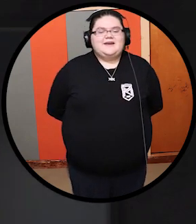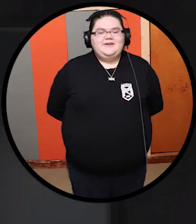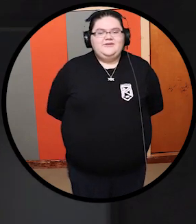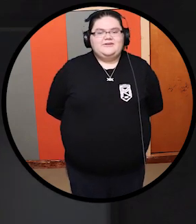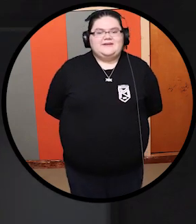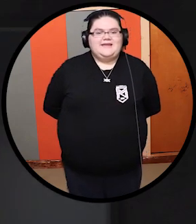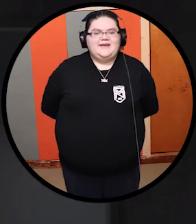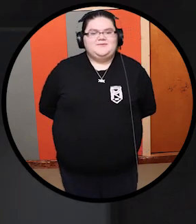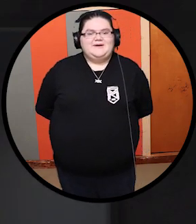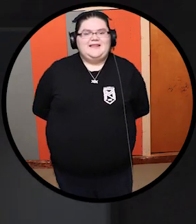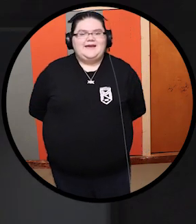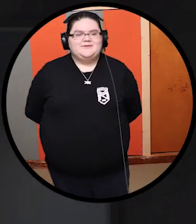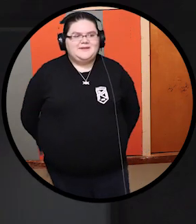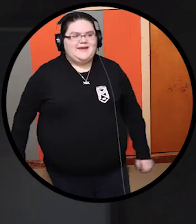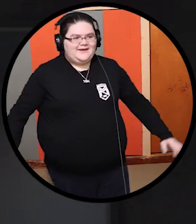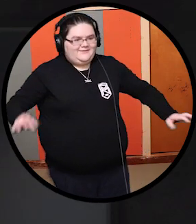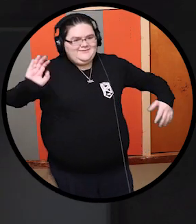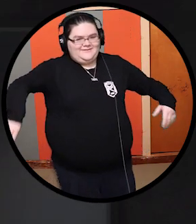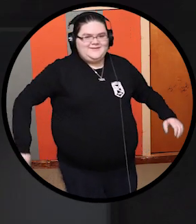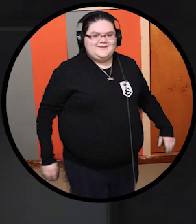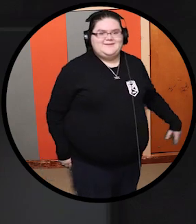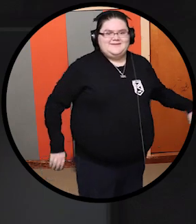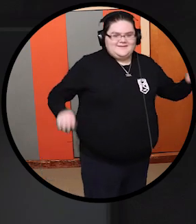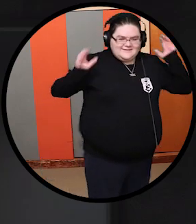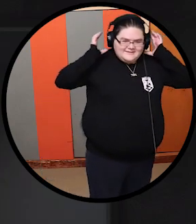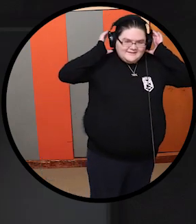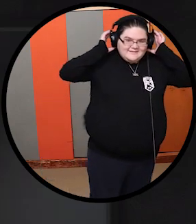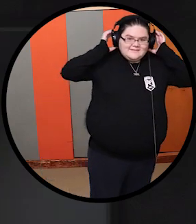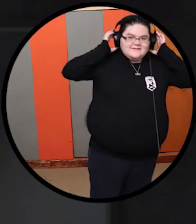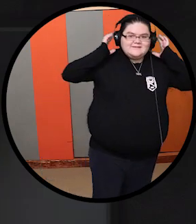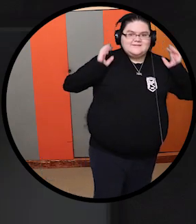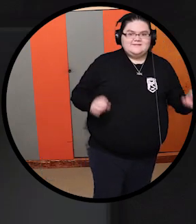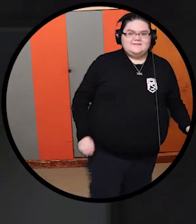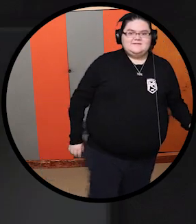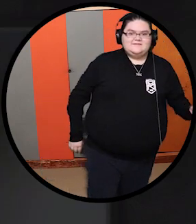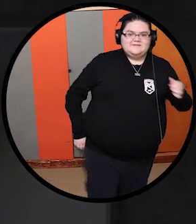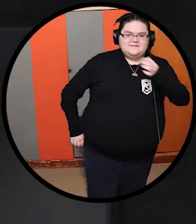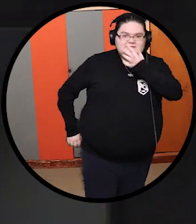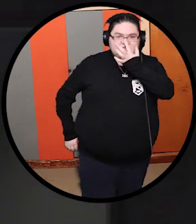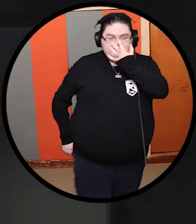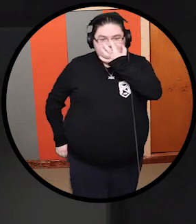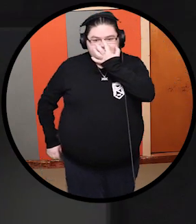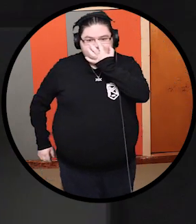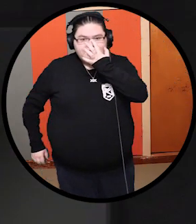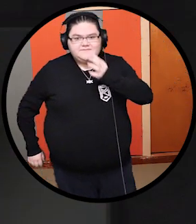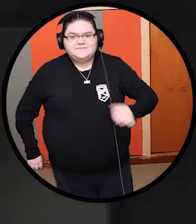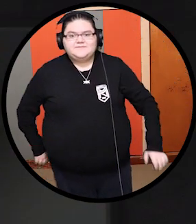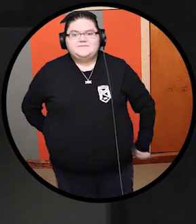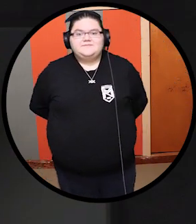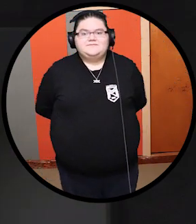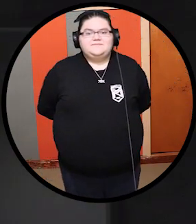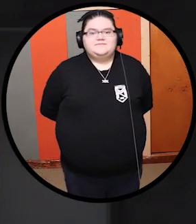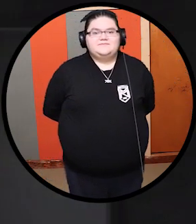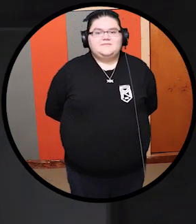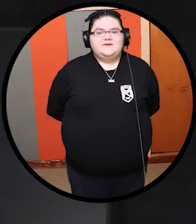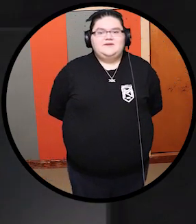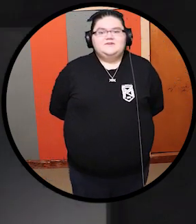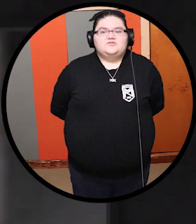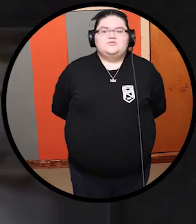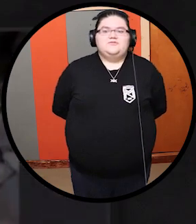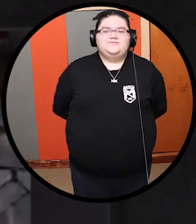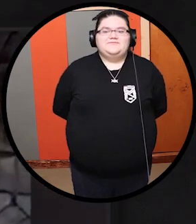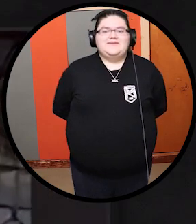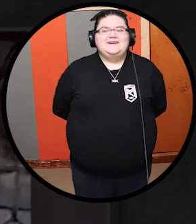Yeah, like, I know you're a kid, but like, you'll be like, oh, how are you gonna get around now? It's both bizarre and disturbing. The kid gets up like this is a normal